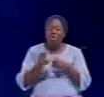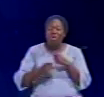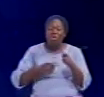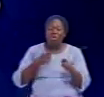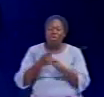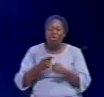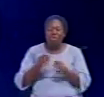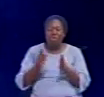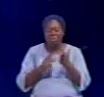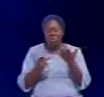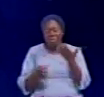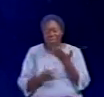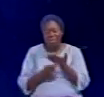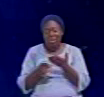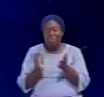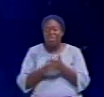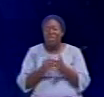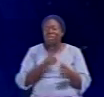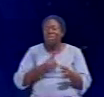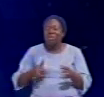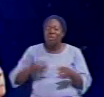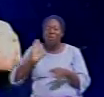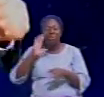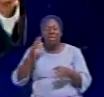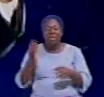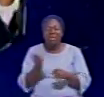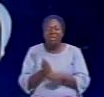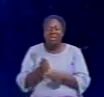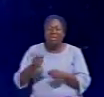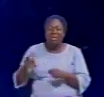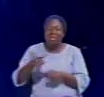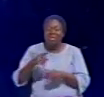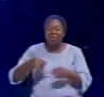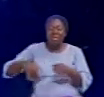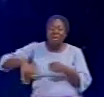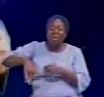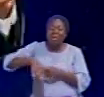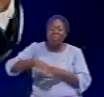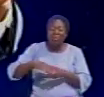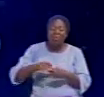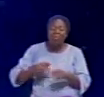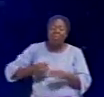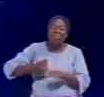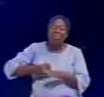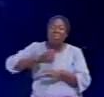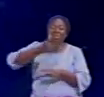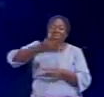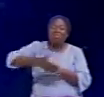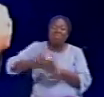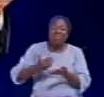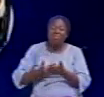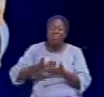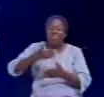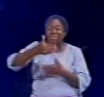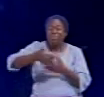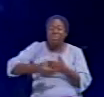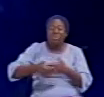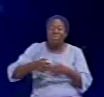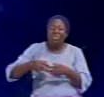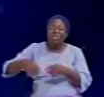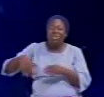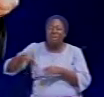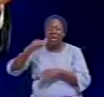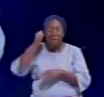that the Lord will take him beyond Africa, to Asia, to the Americas, to